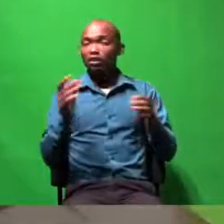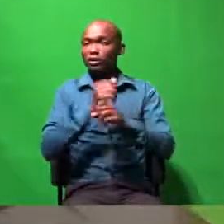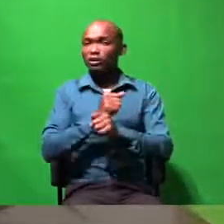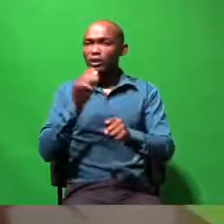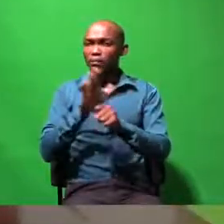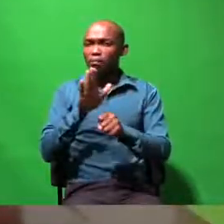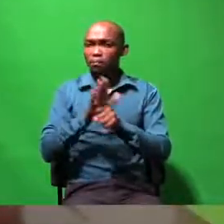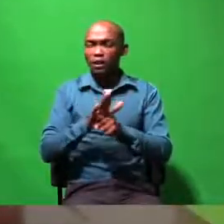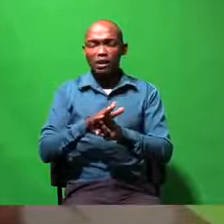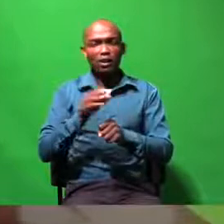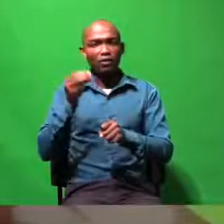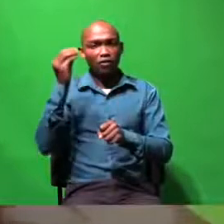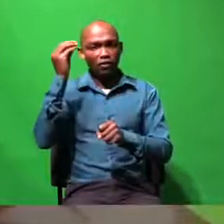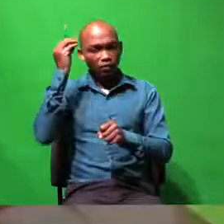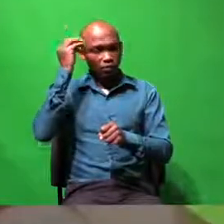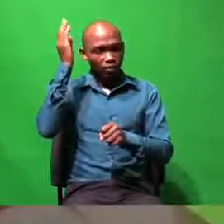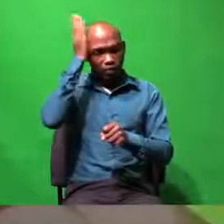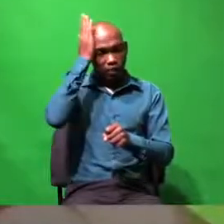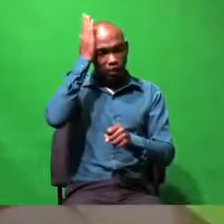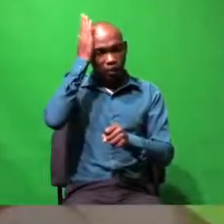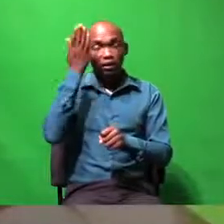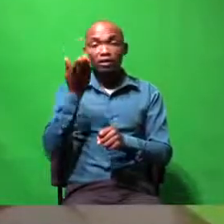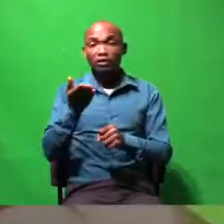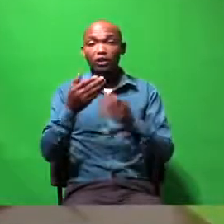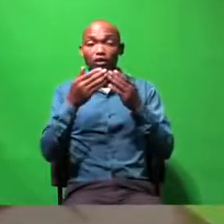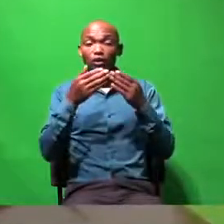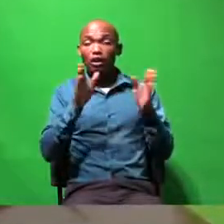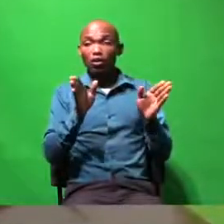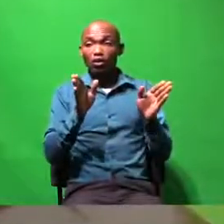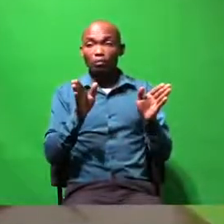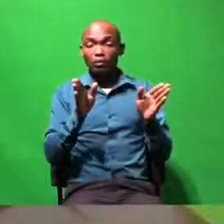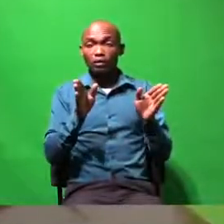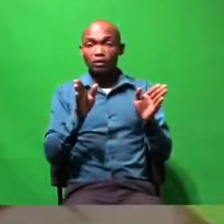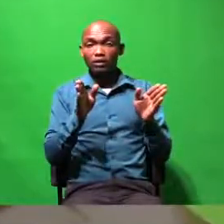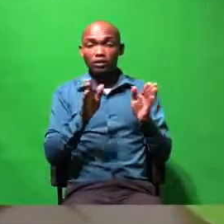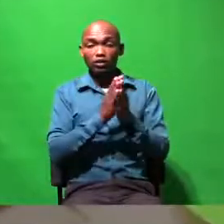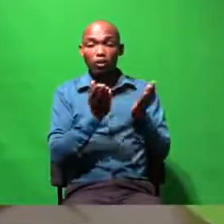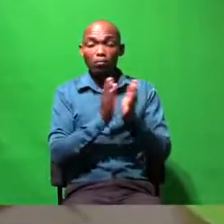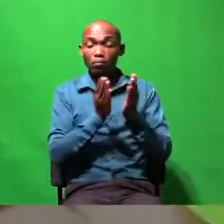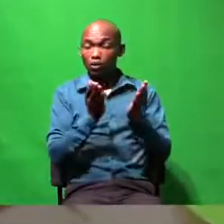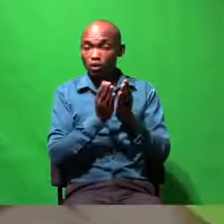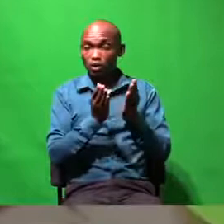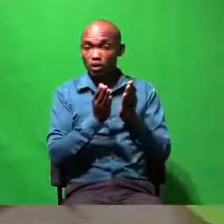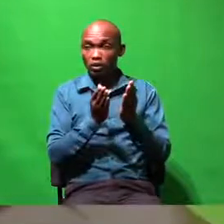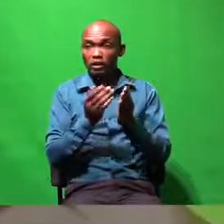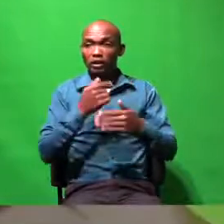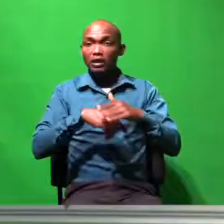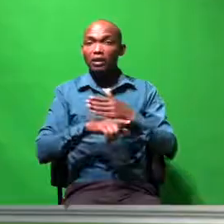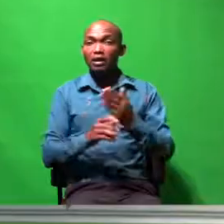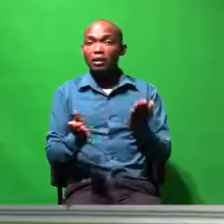and concept, my dear students, we can open our textbook, please, on